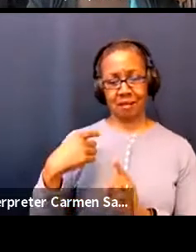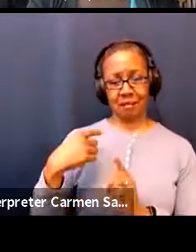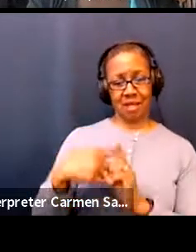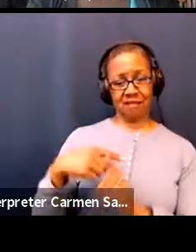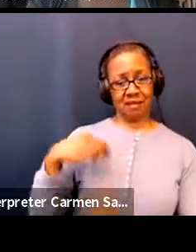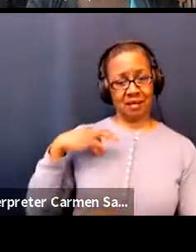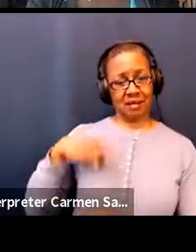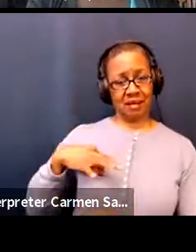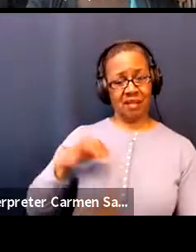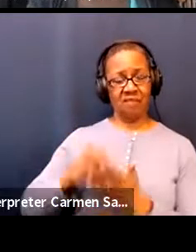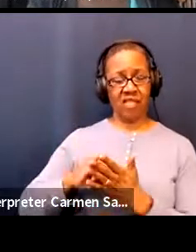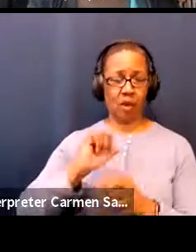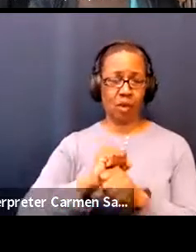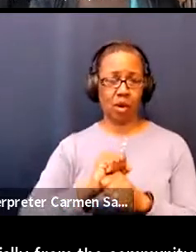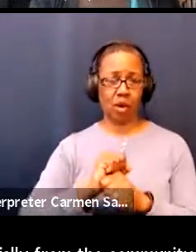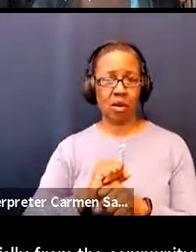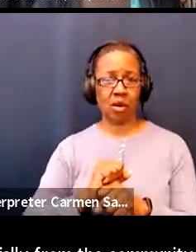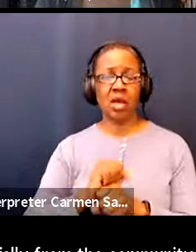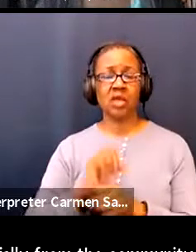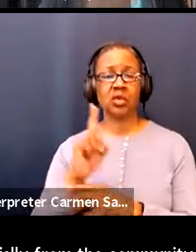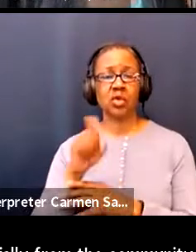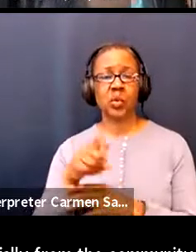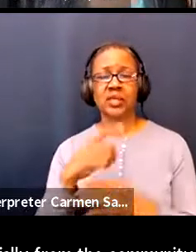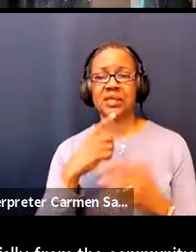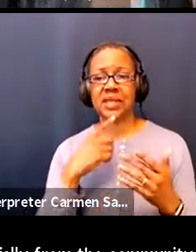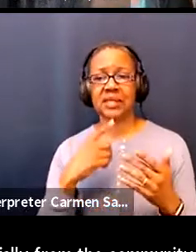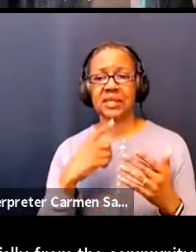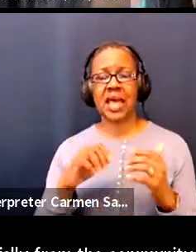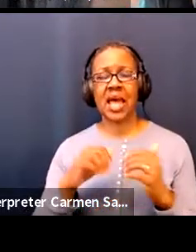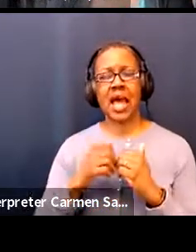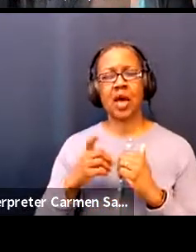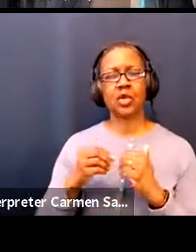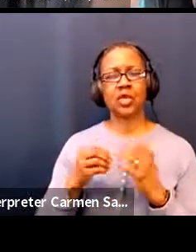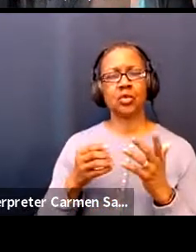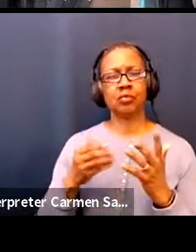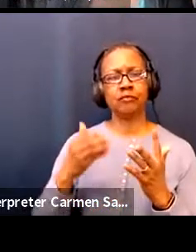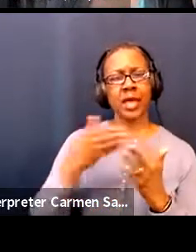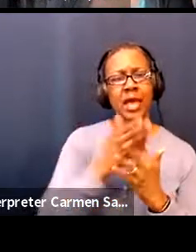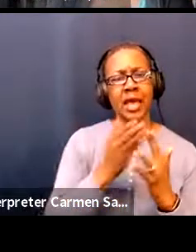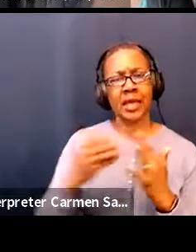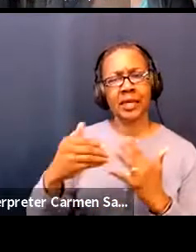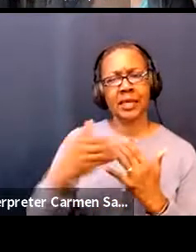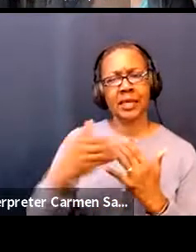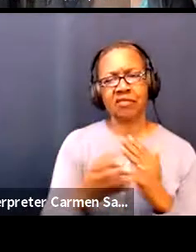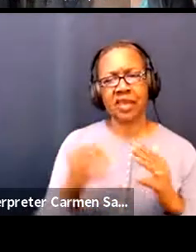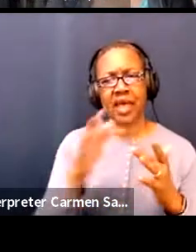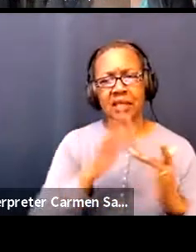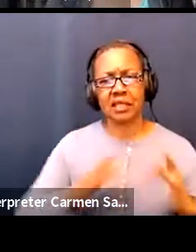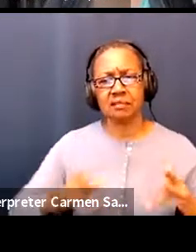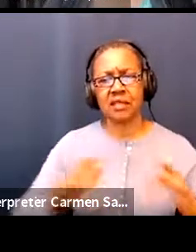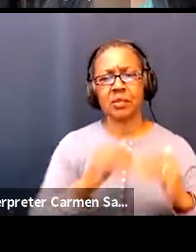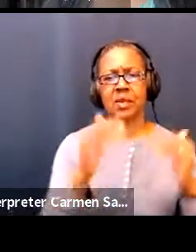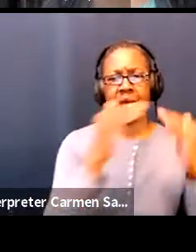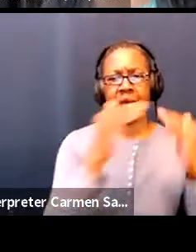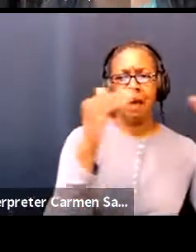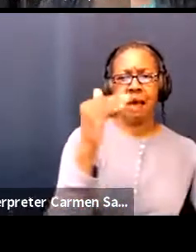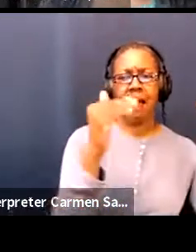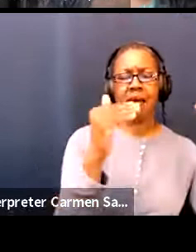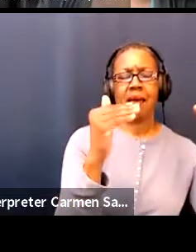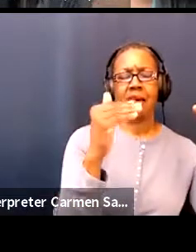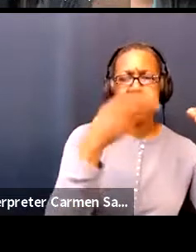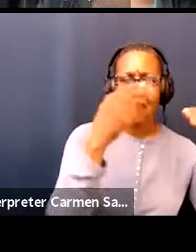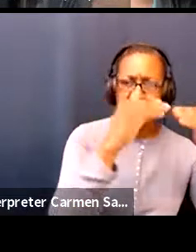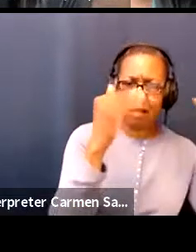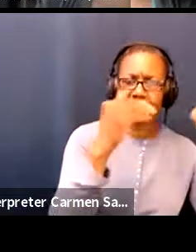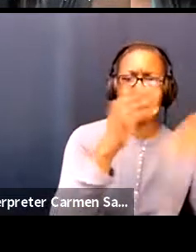work. So the question is, how do you navigate the space between higher level mapping and the